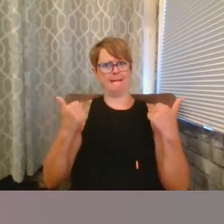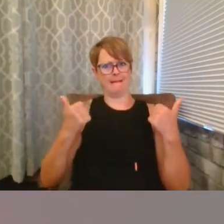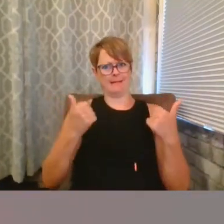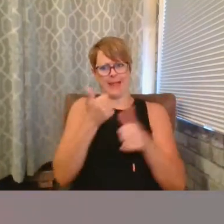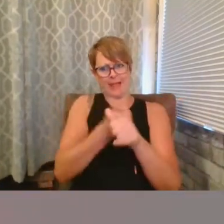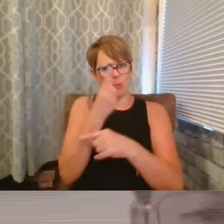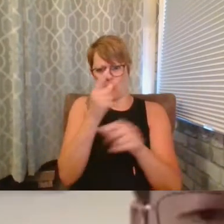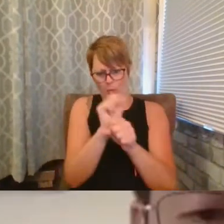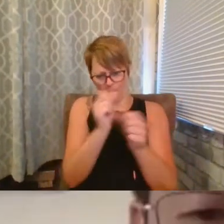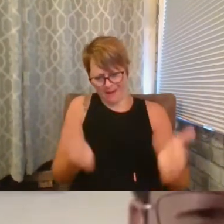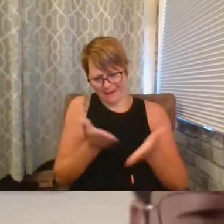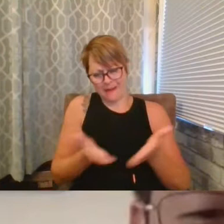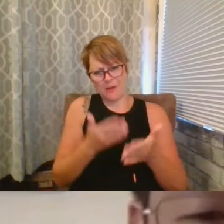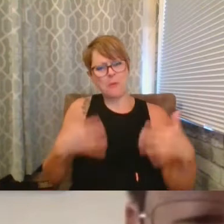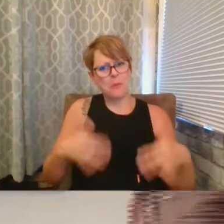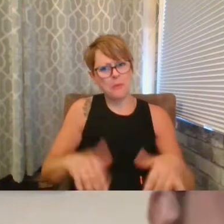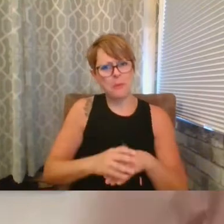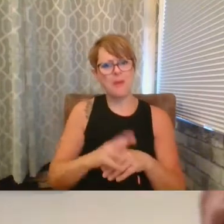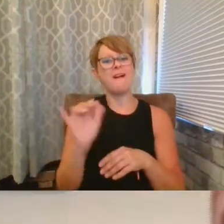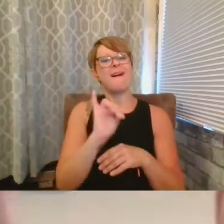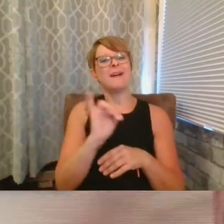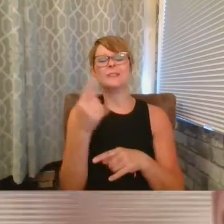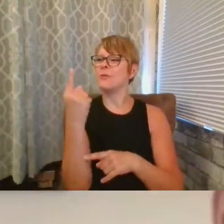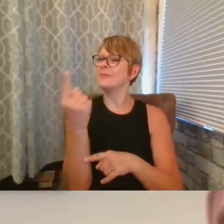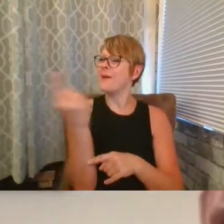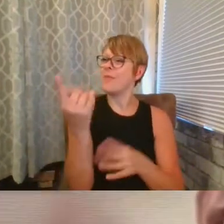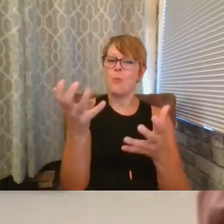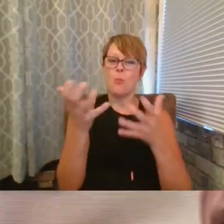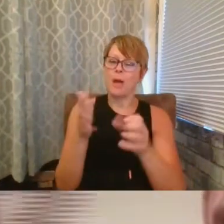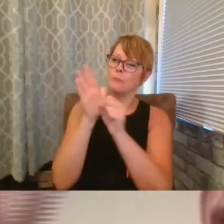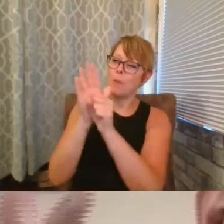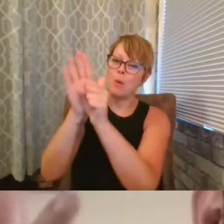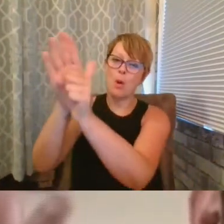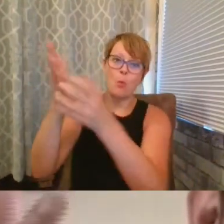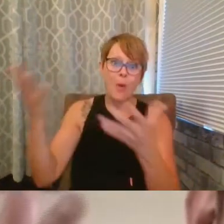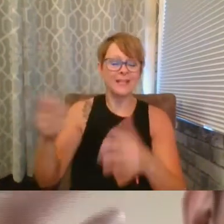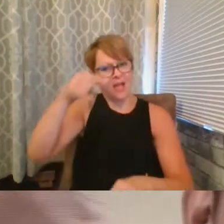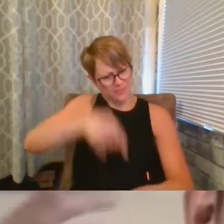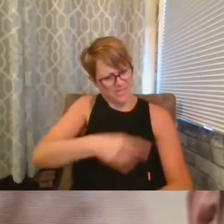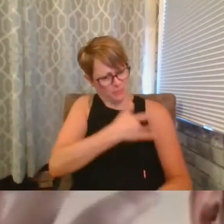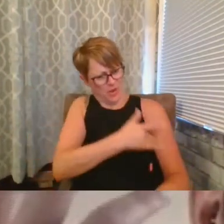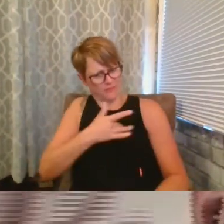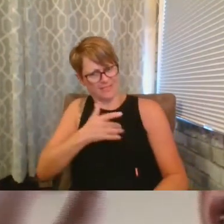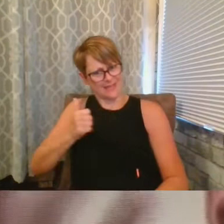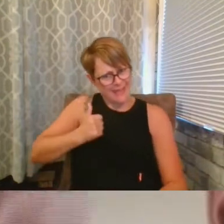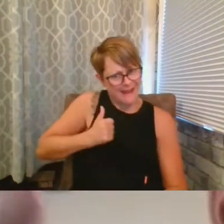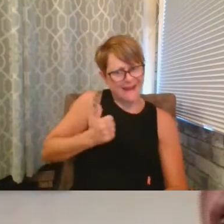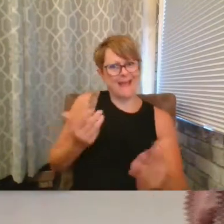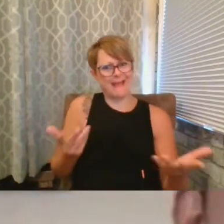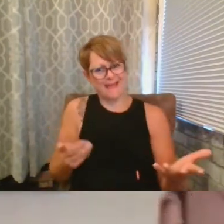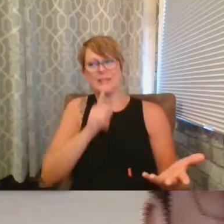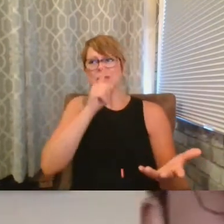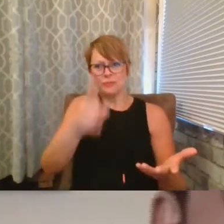of the things that we really wanted to promote, I guess, this province and the country more is really, really